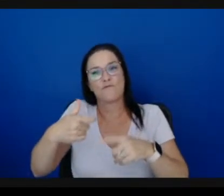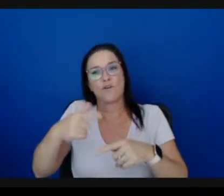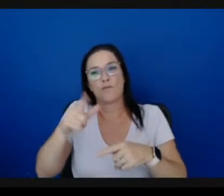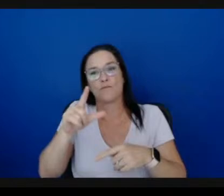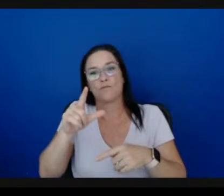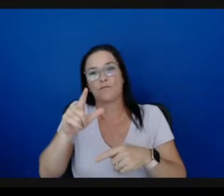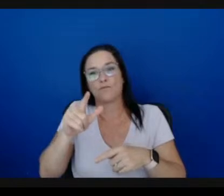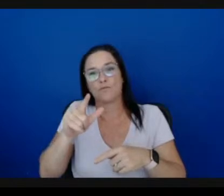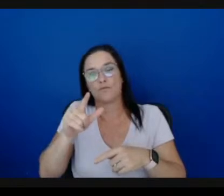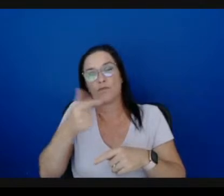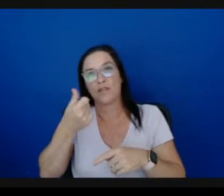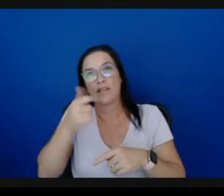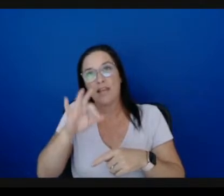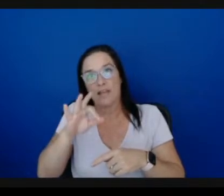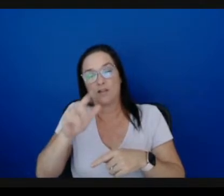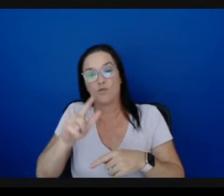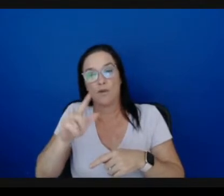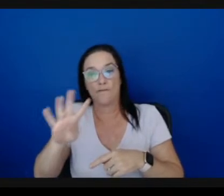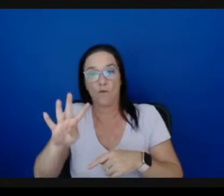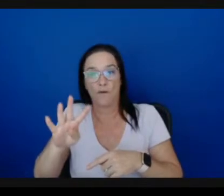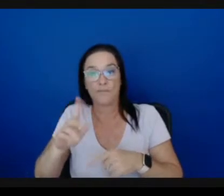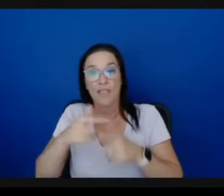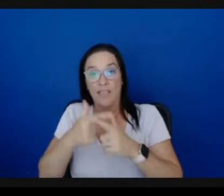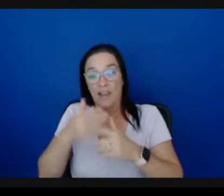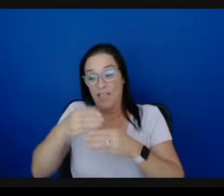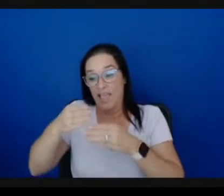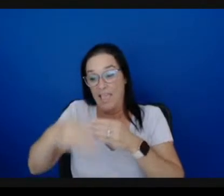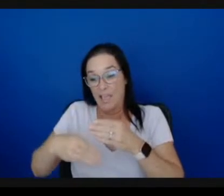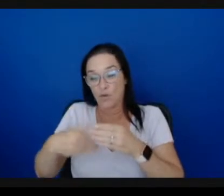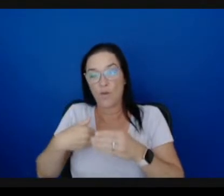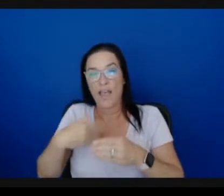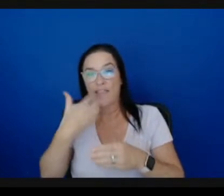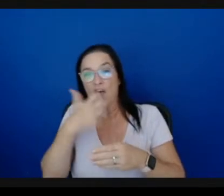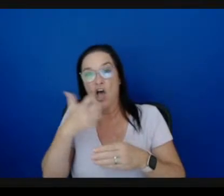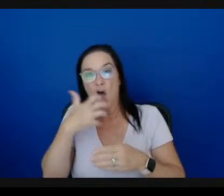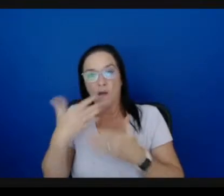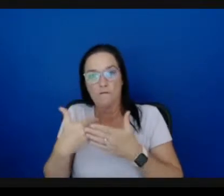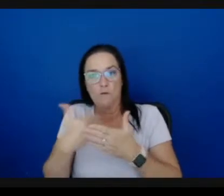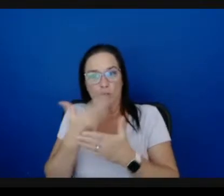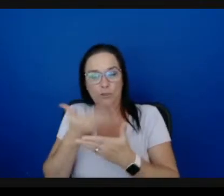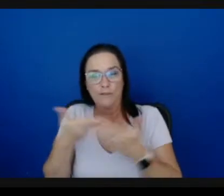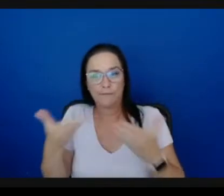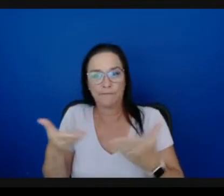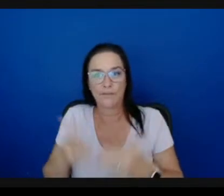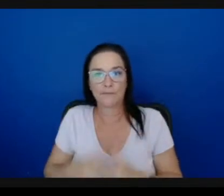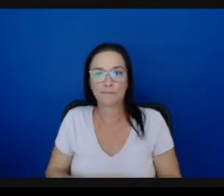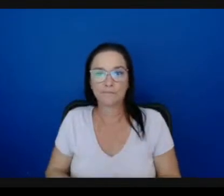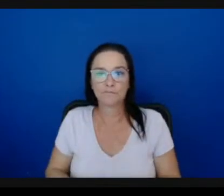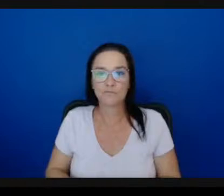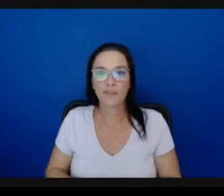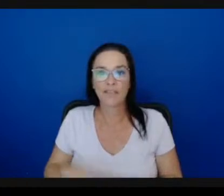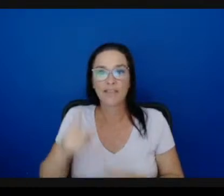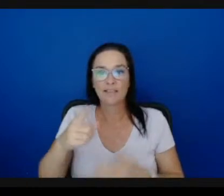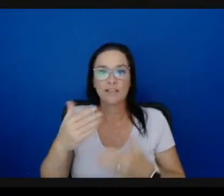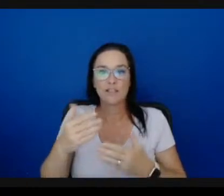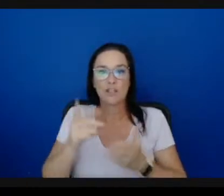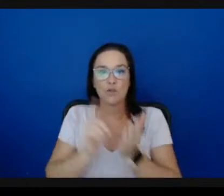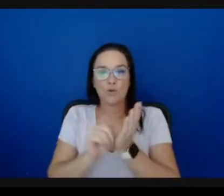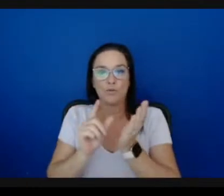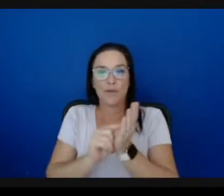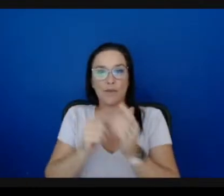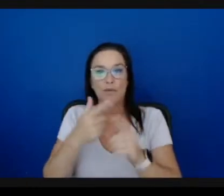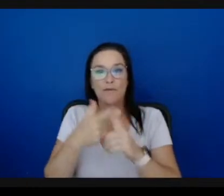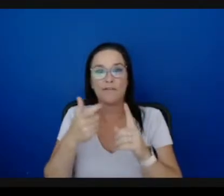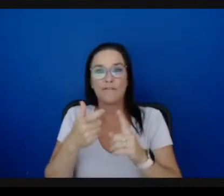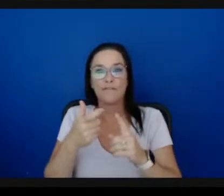there. And only at the very end did you get that hotter, fresher stuff as well. So this is a newspaper from the Star